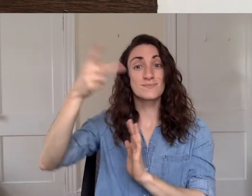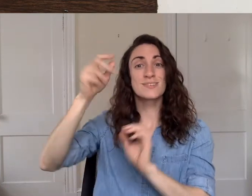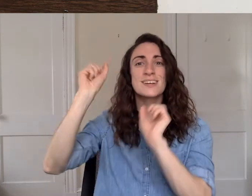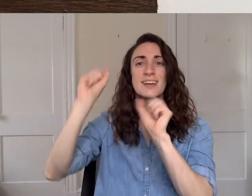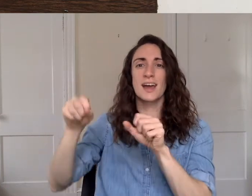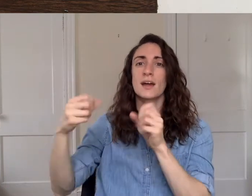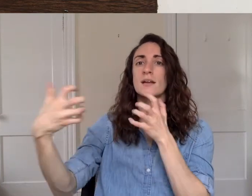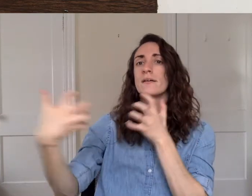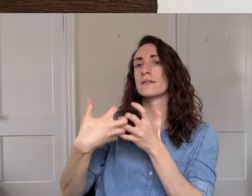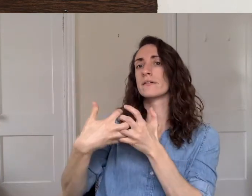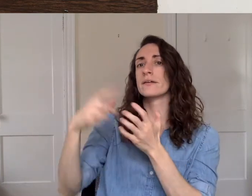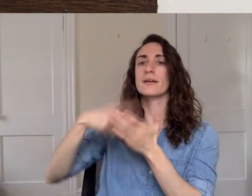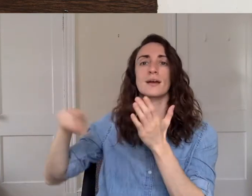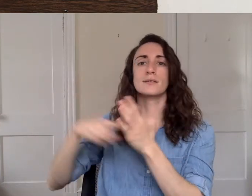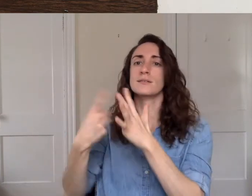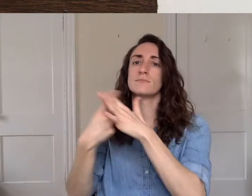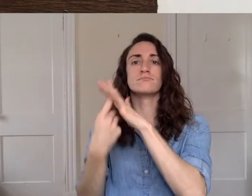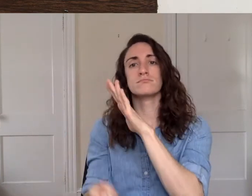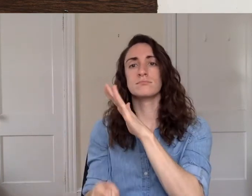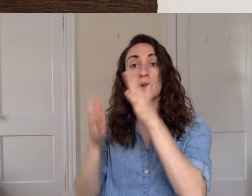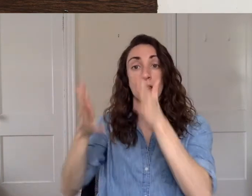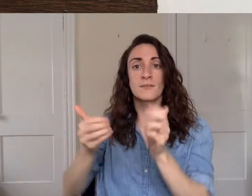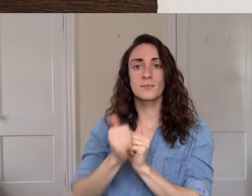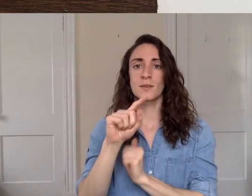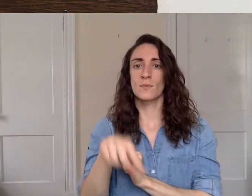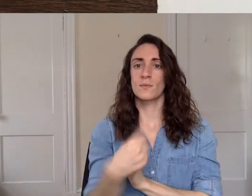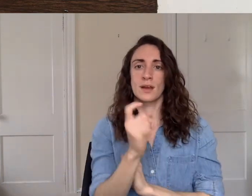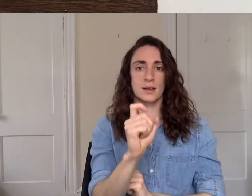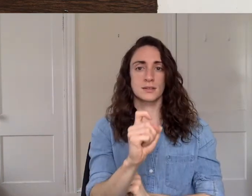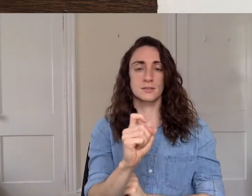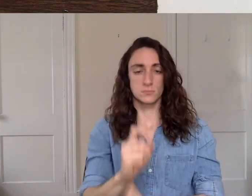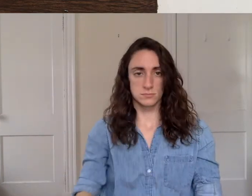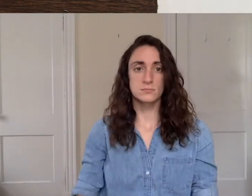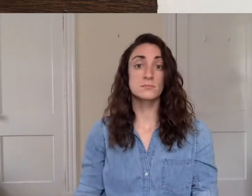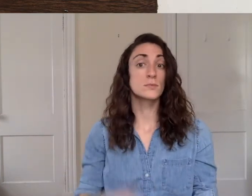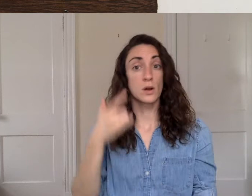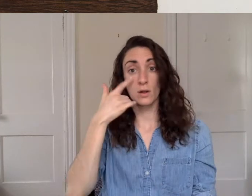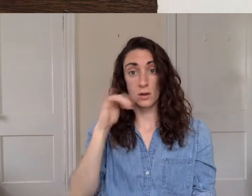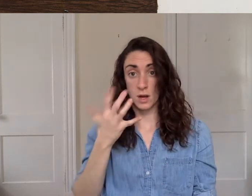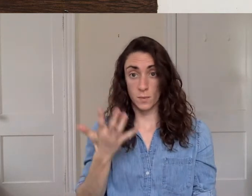another by subtracting one equation from the other.